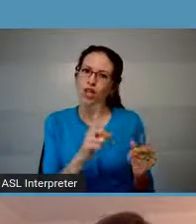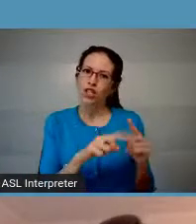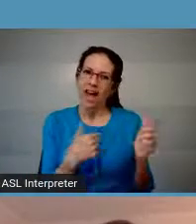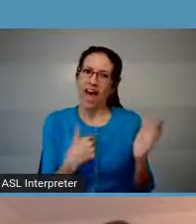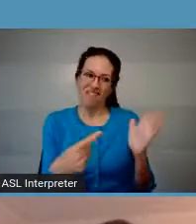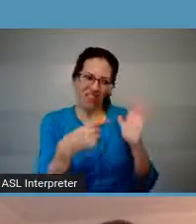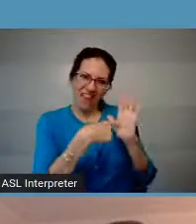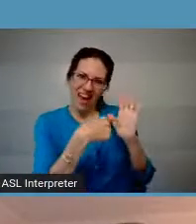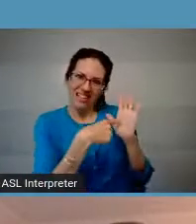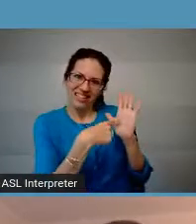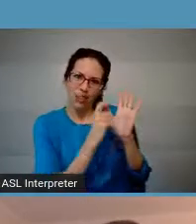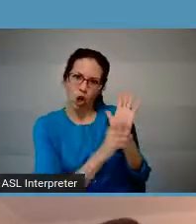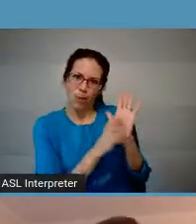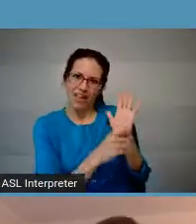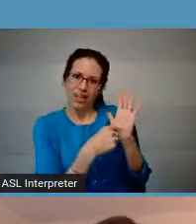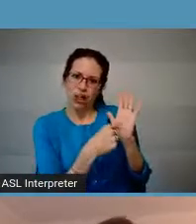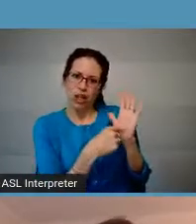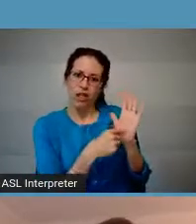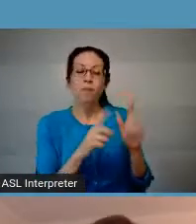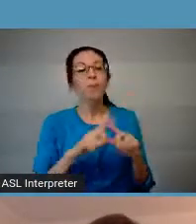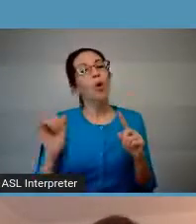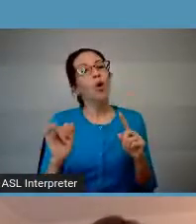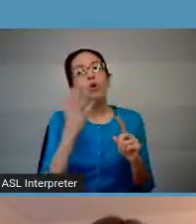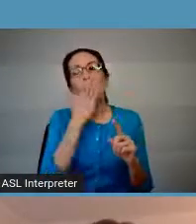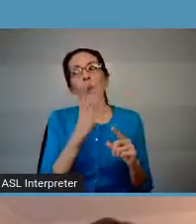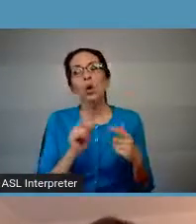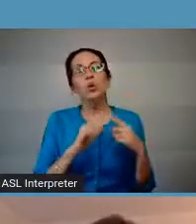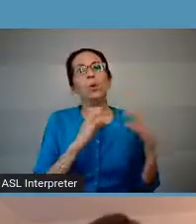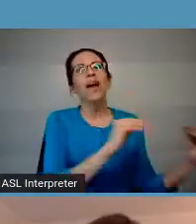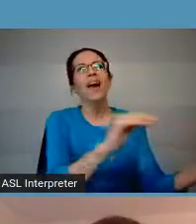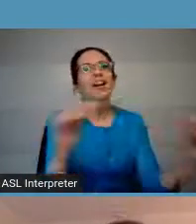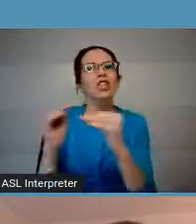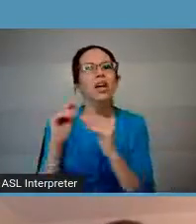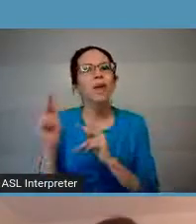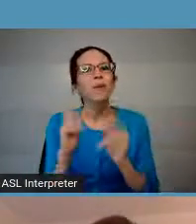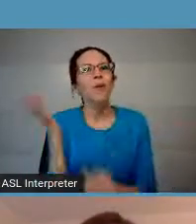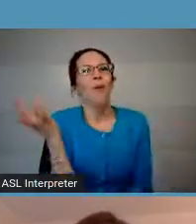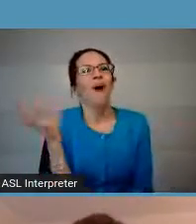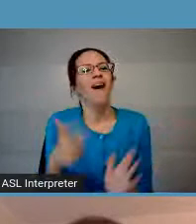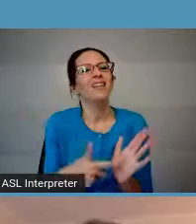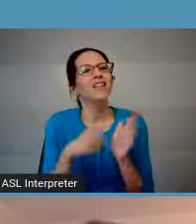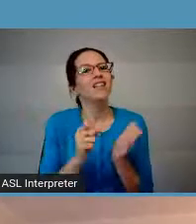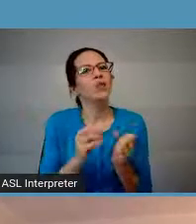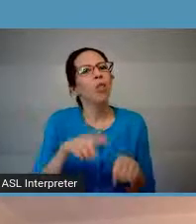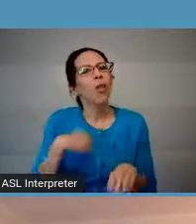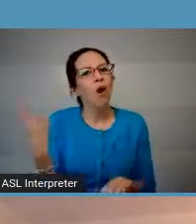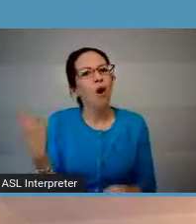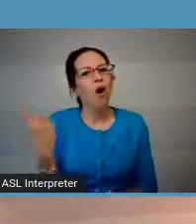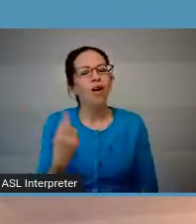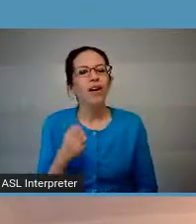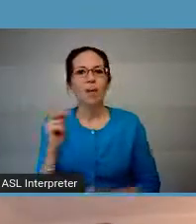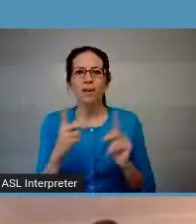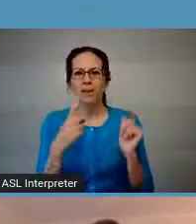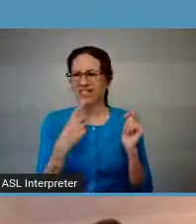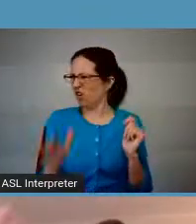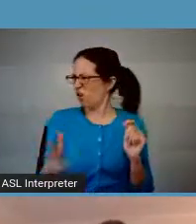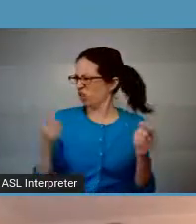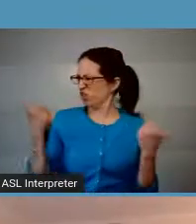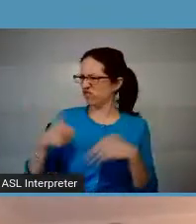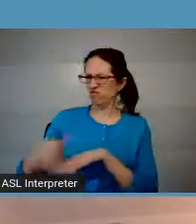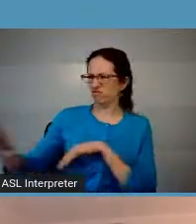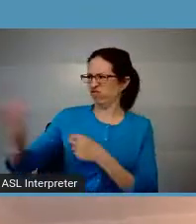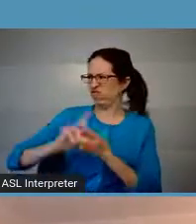good for educating people on why it takes so long. Some people will be like, well, we'll just get it digitized. You got that stuff last week. Why isn't it all